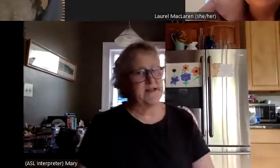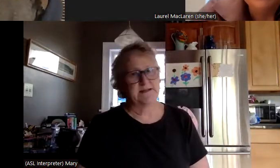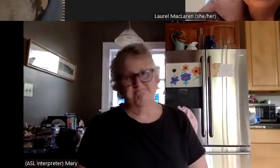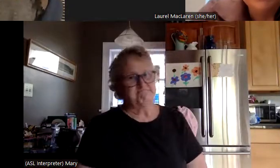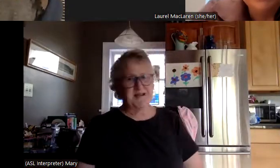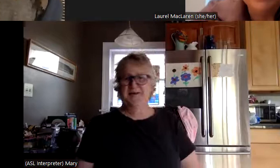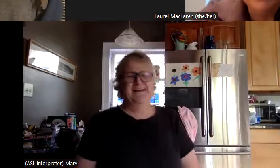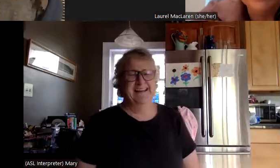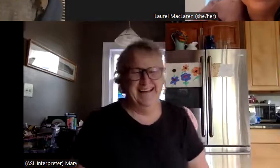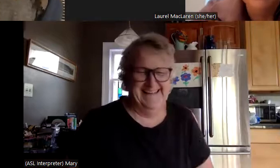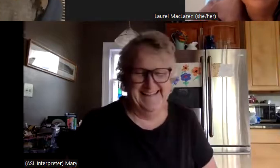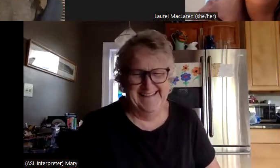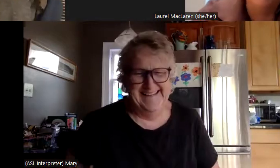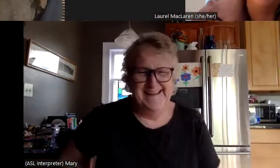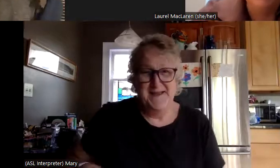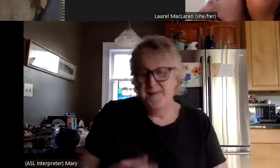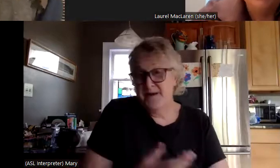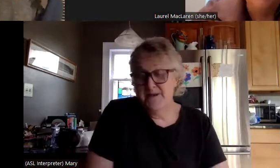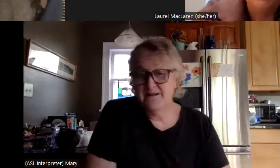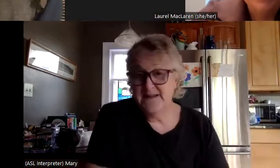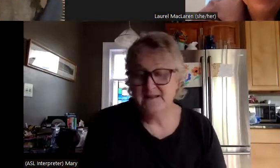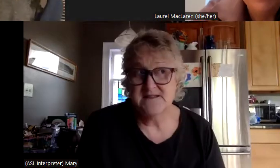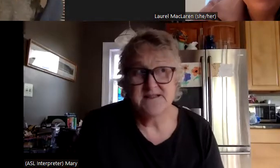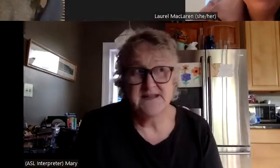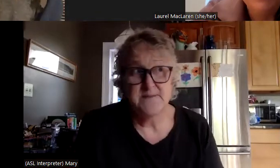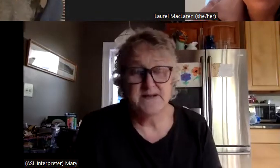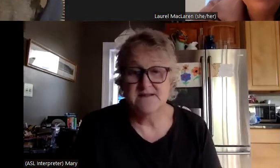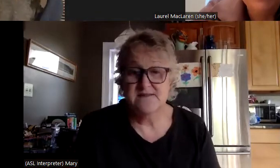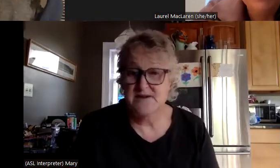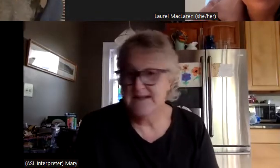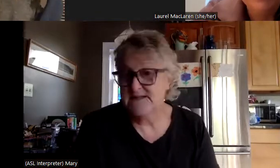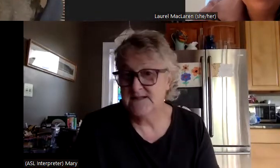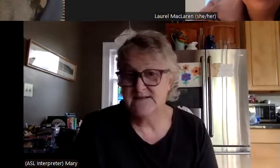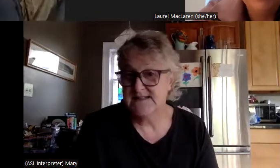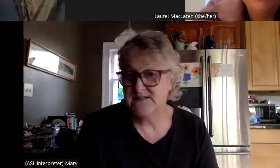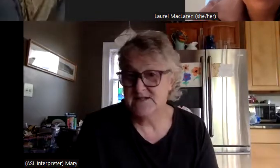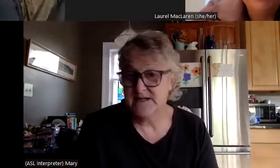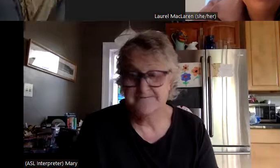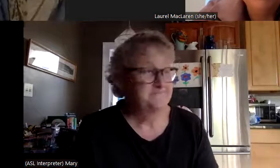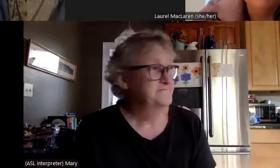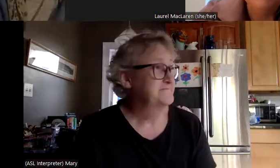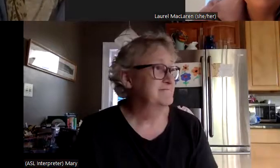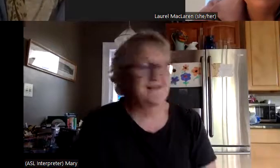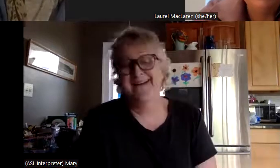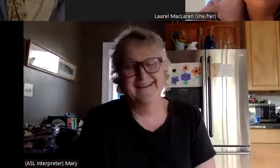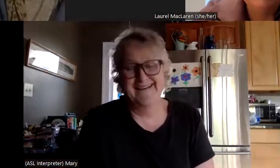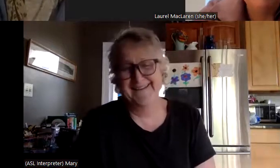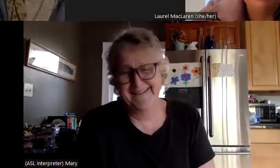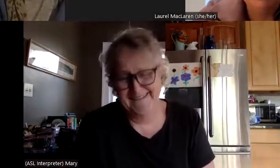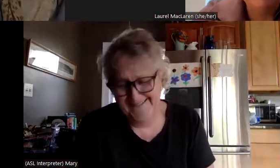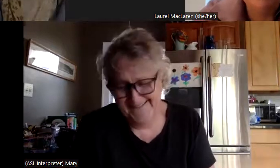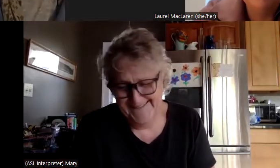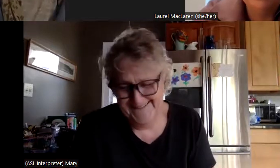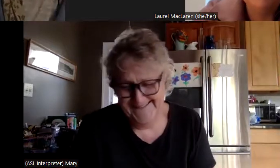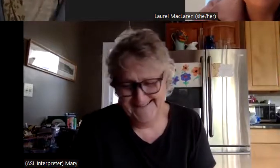I can't, you know. But apparently snake meat is very tasty. Tastes like chicken. Yeah, everything. Everything.